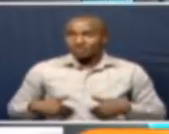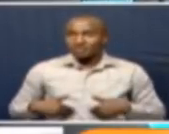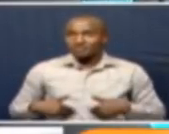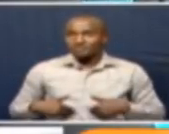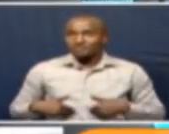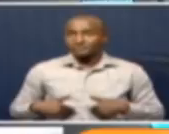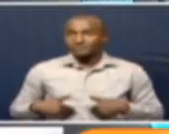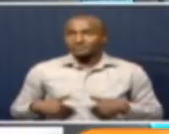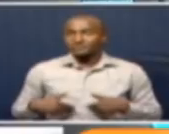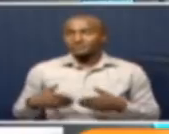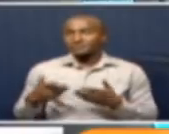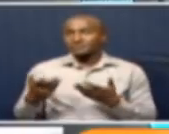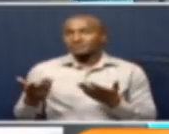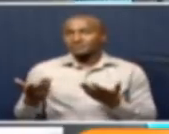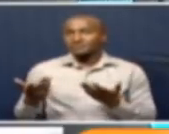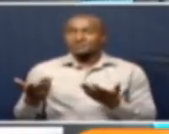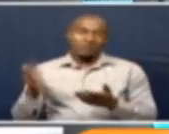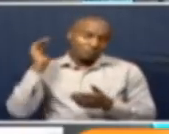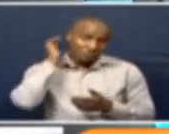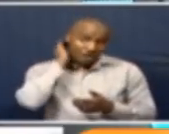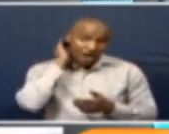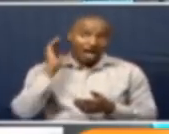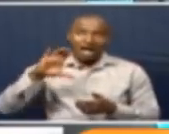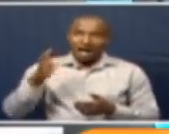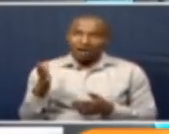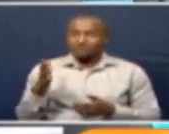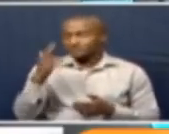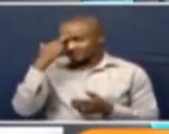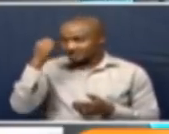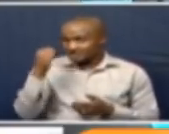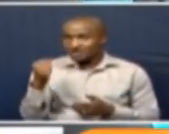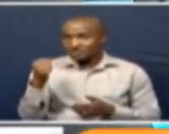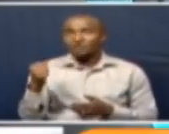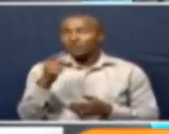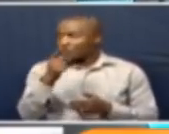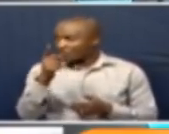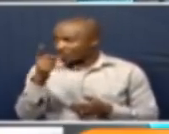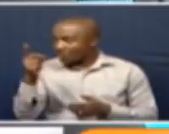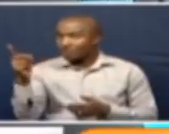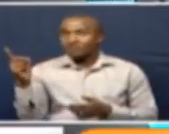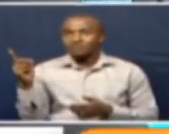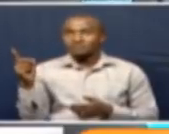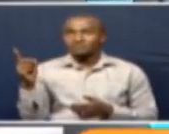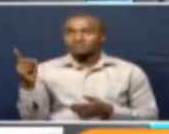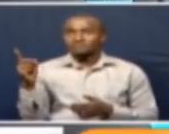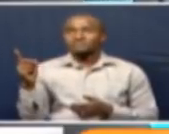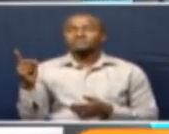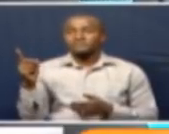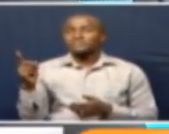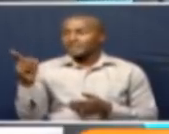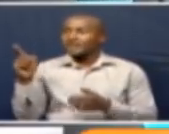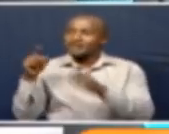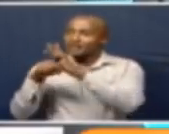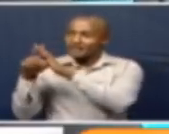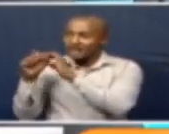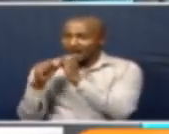to the Murang'a County and Kajiado and all these other areas that they couldn't reach the people.